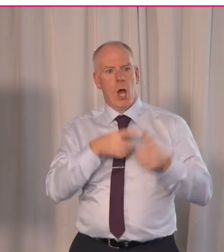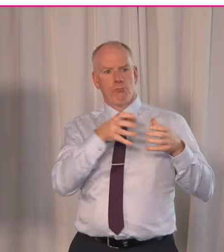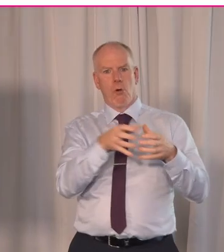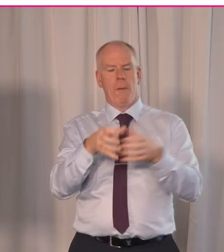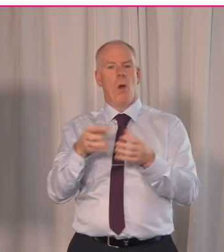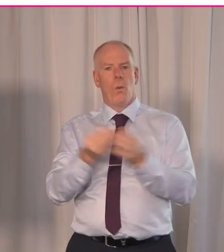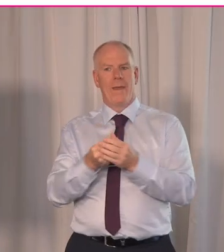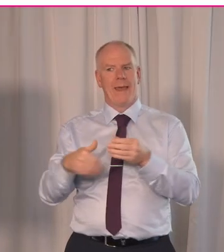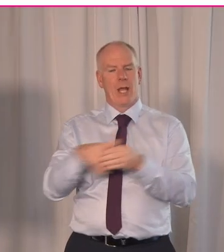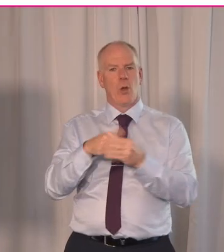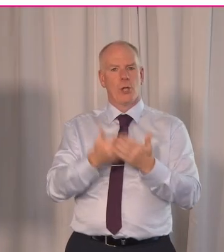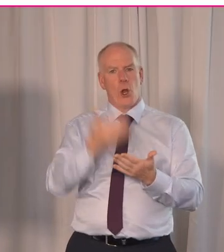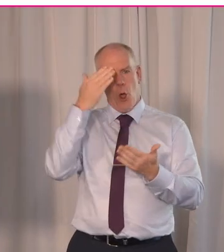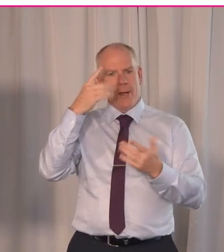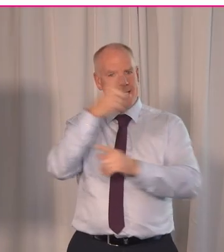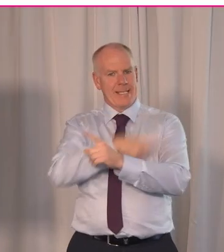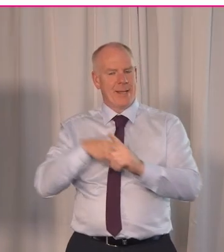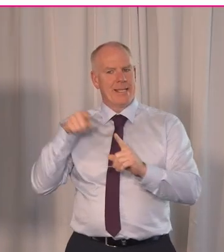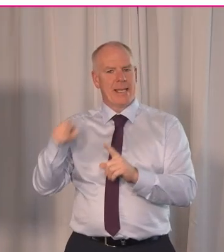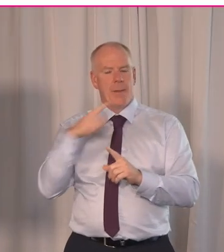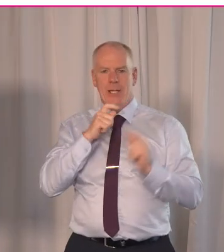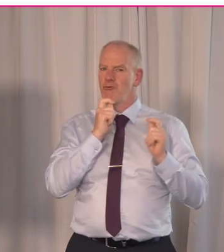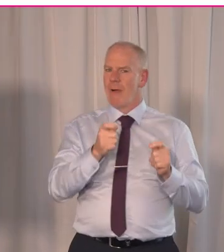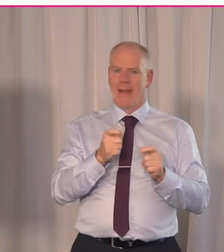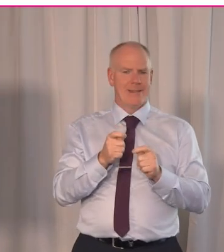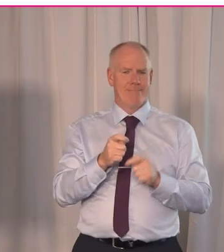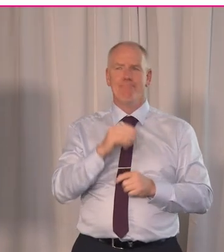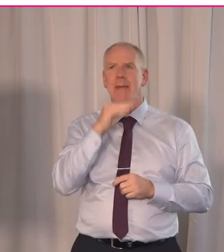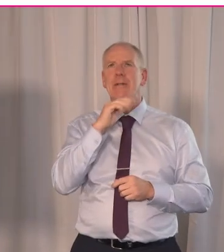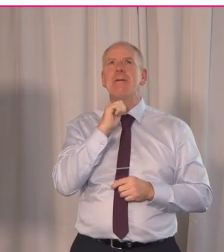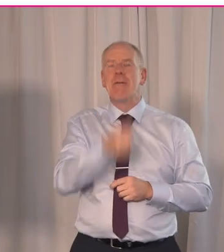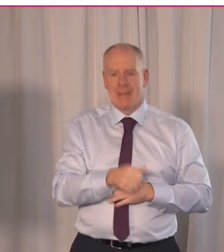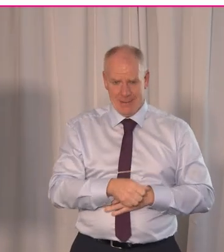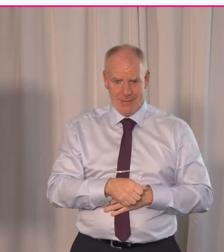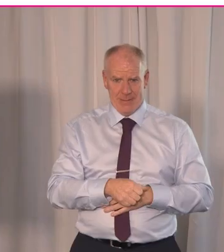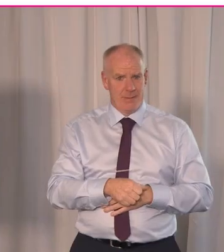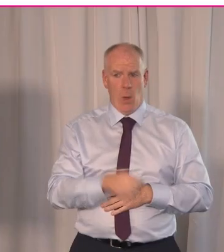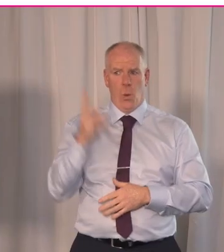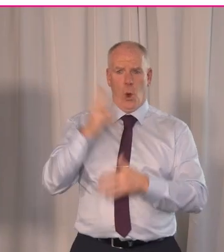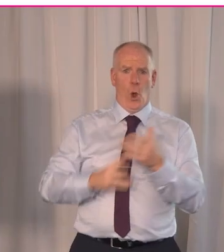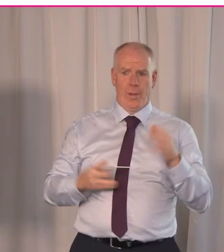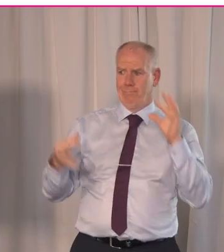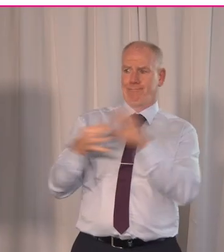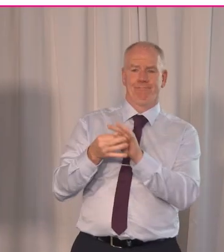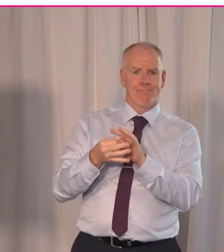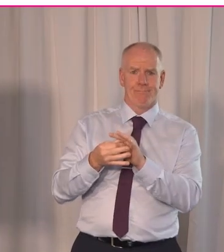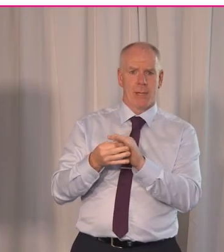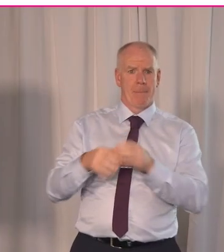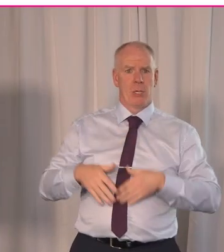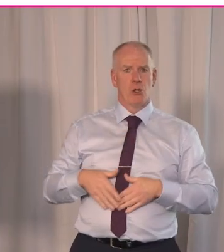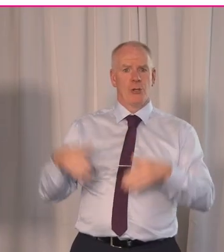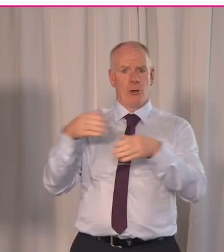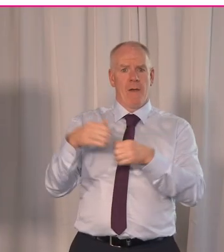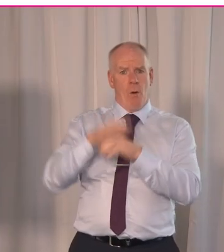with learning disabilities. So the training's just meaningless. It's actually not even relatable to maternity